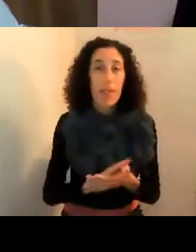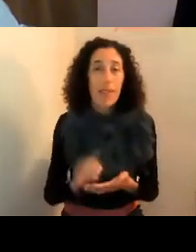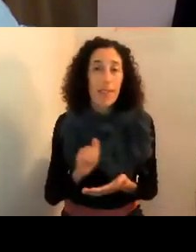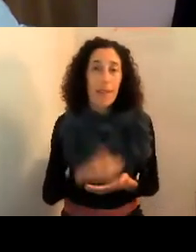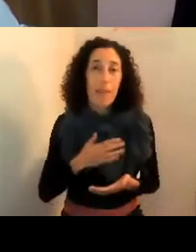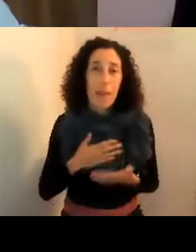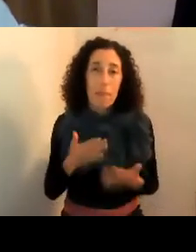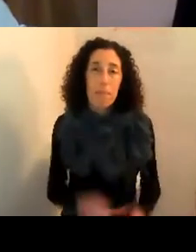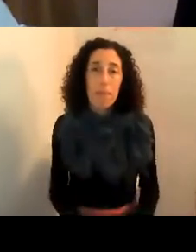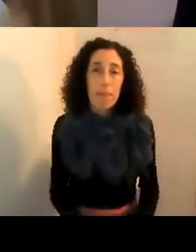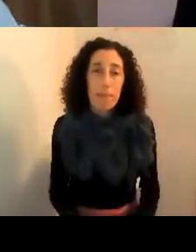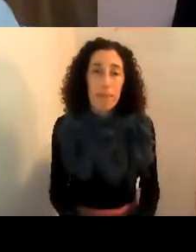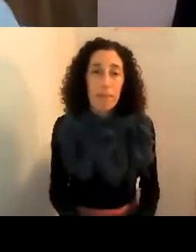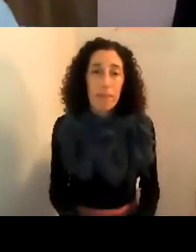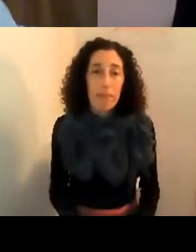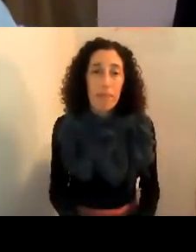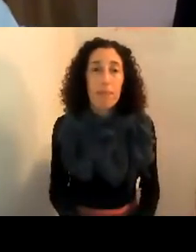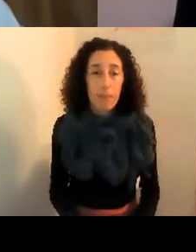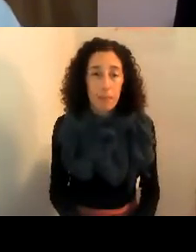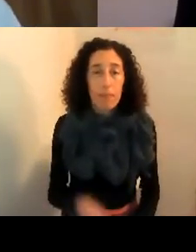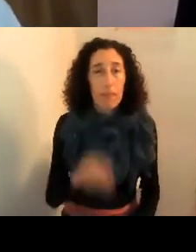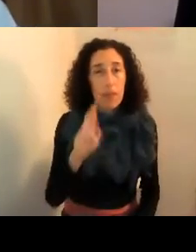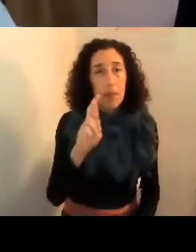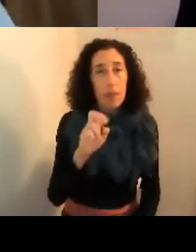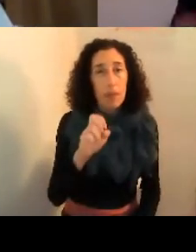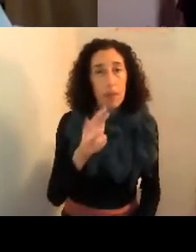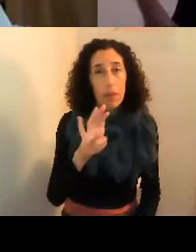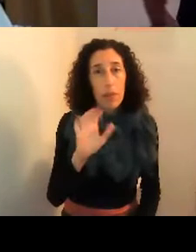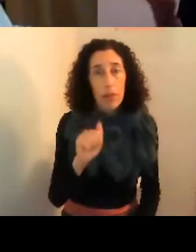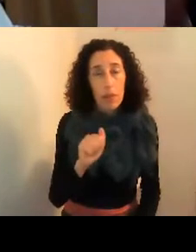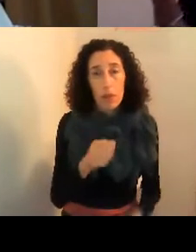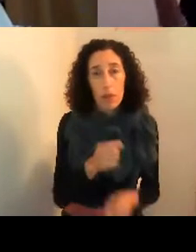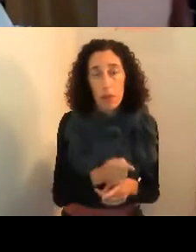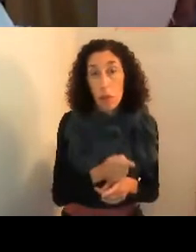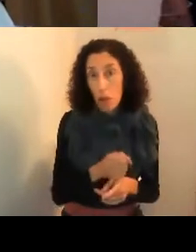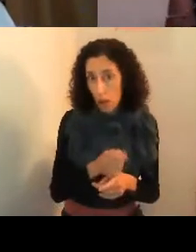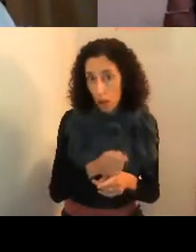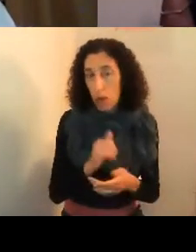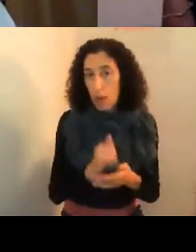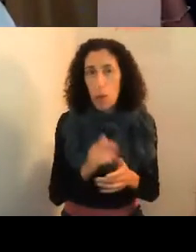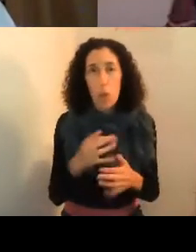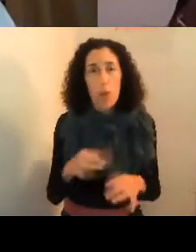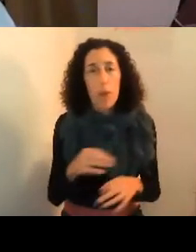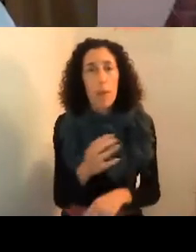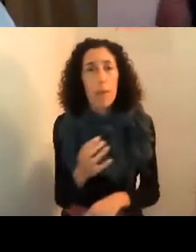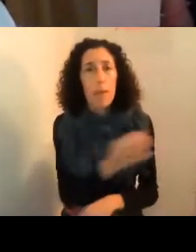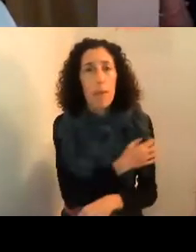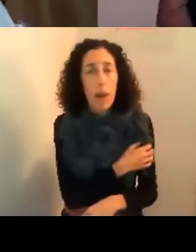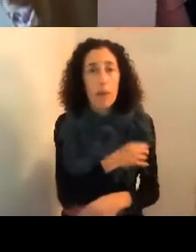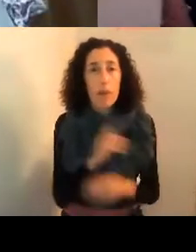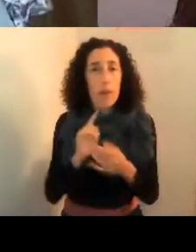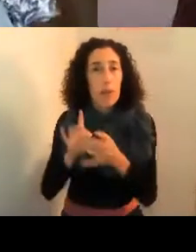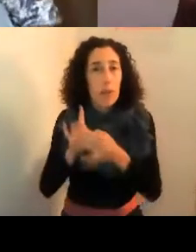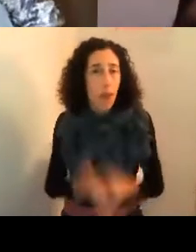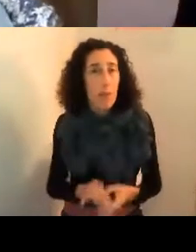That's simple, but powerful, because you're talking about dropping into your humanity and not doing like process and outcome over, or product